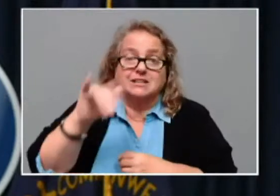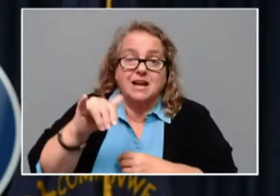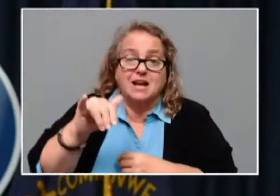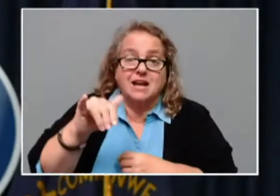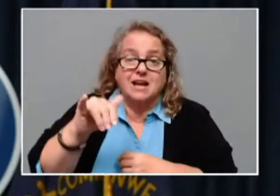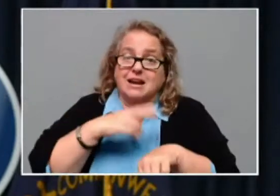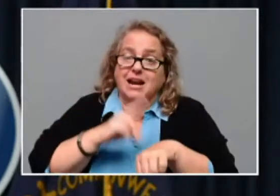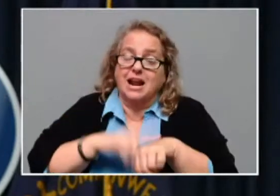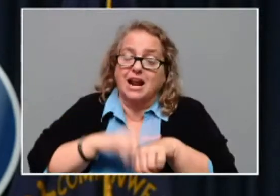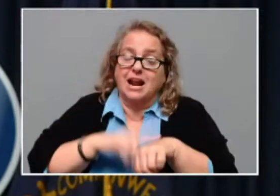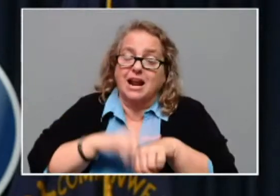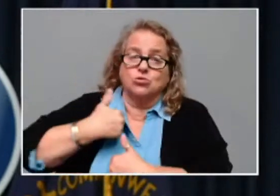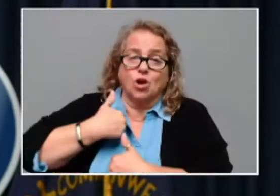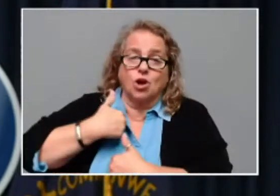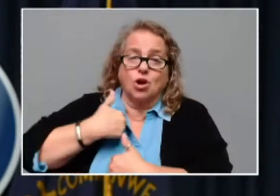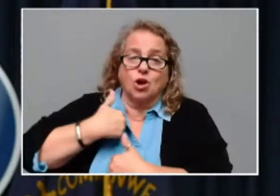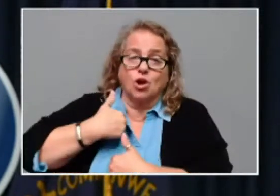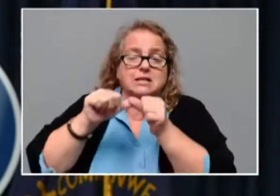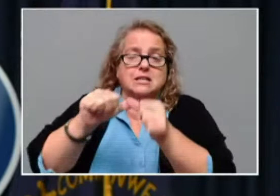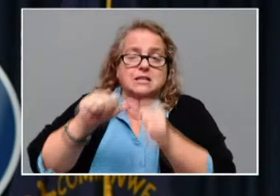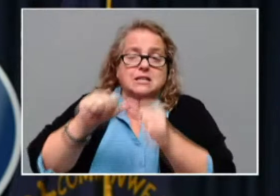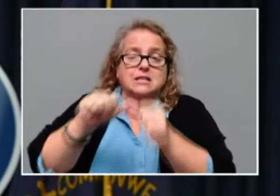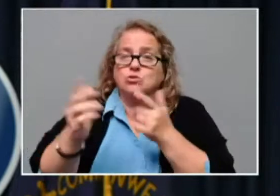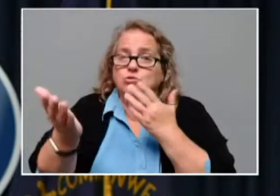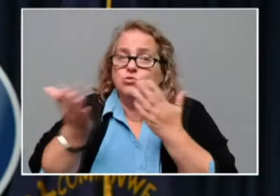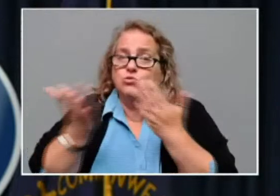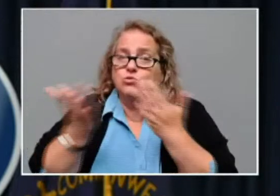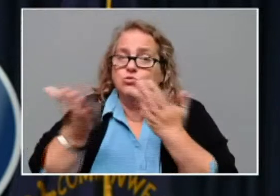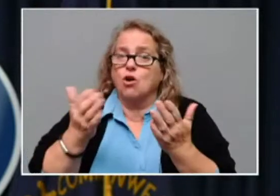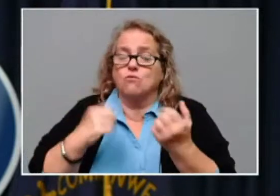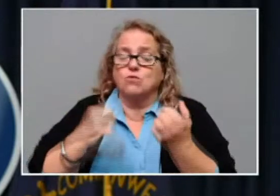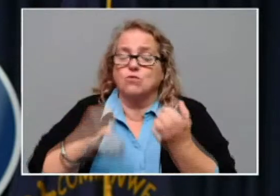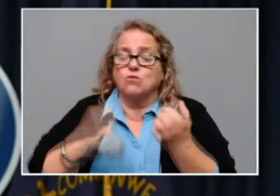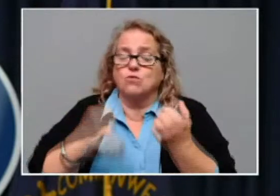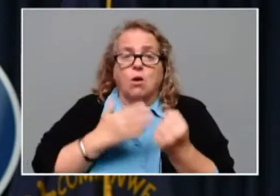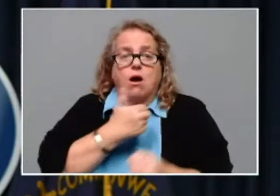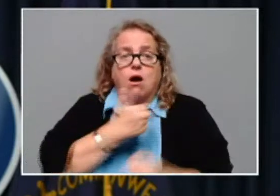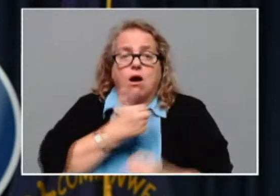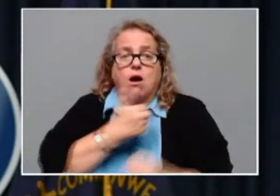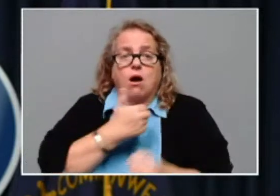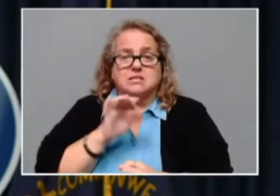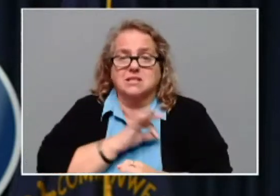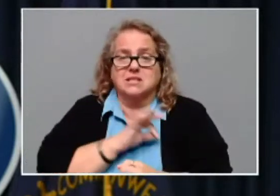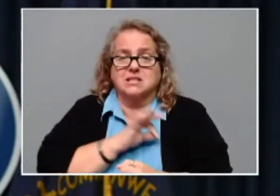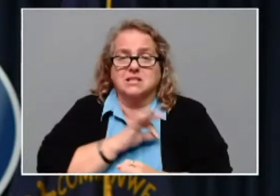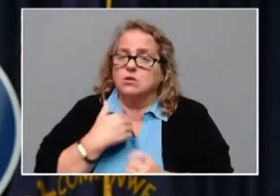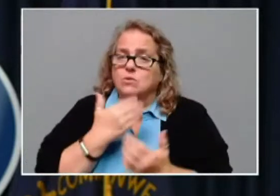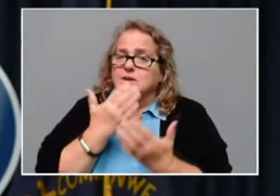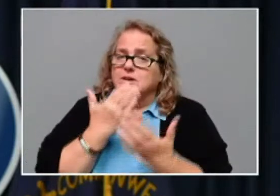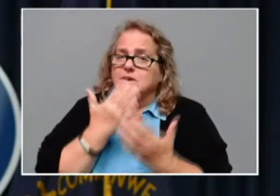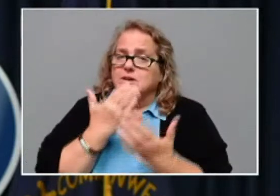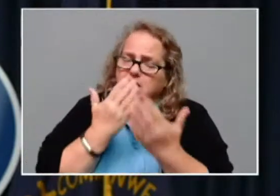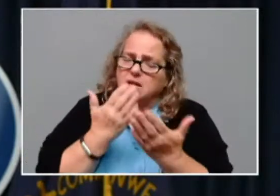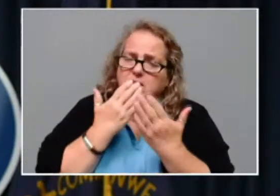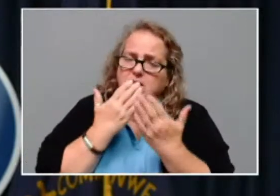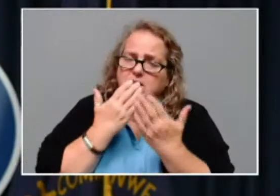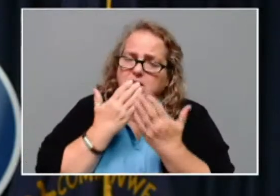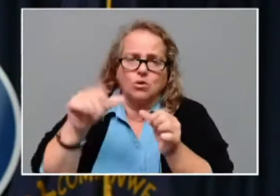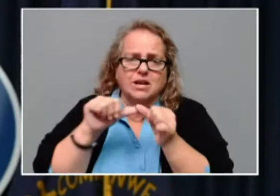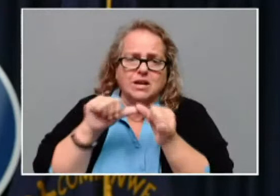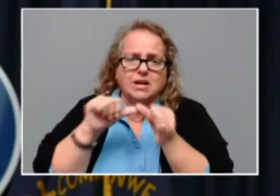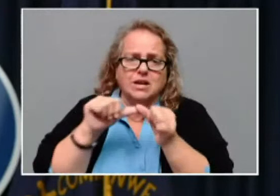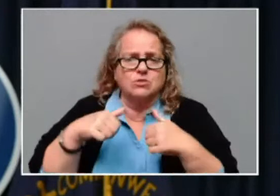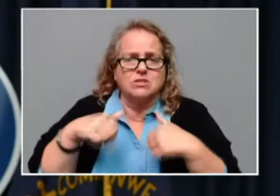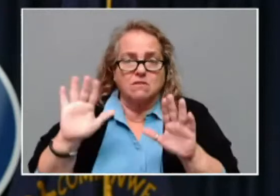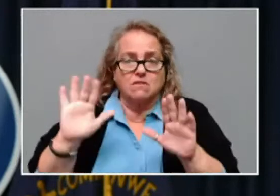and support our hospital staff across the state, and we're grateful for their continued sacrifice. They're away from their families and their places of employment